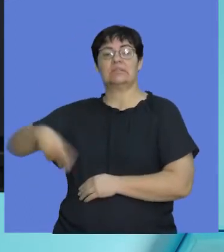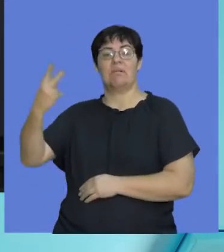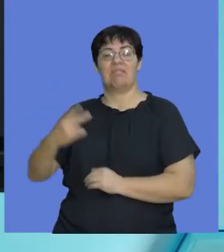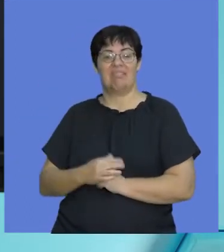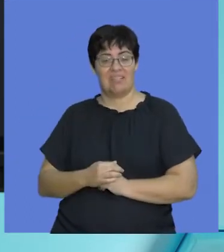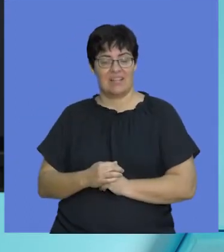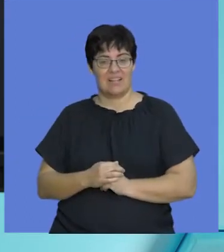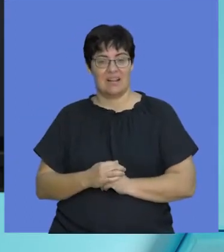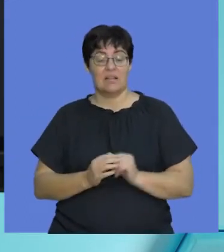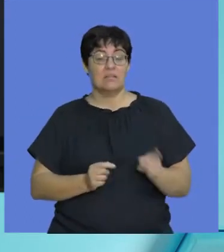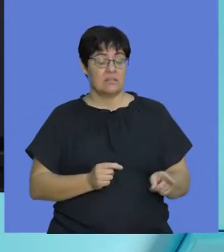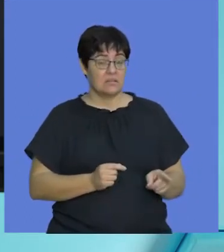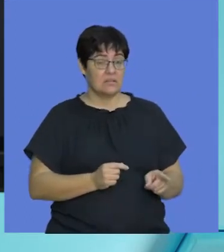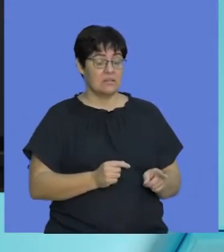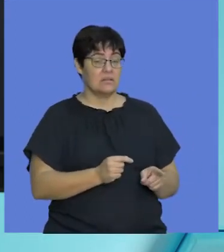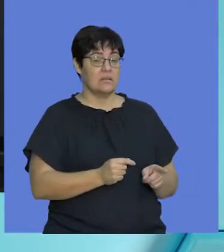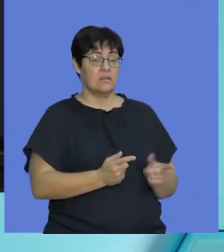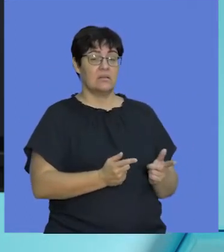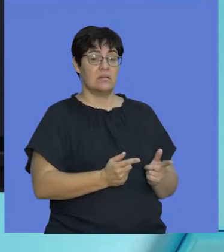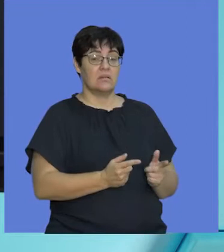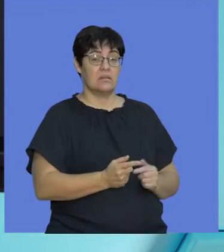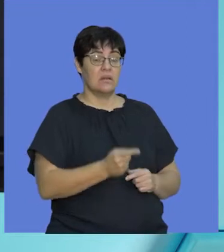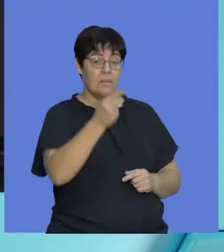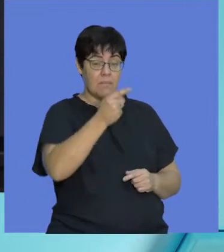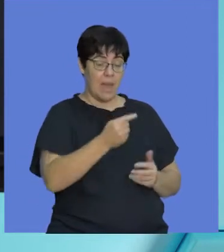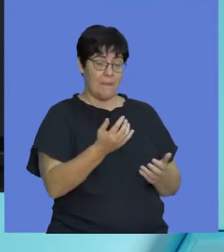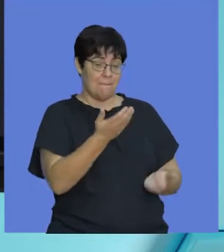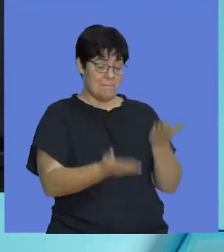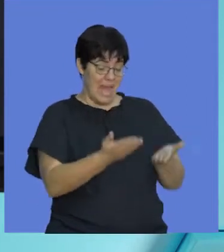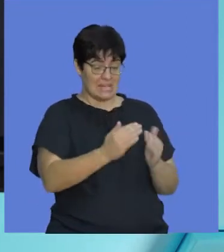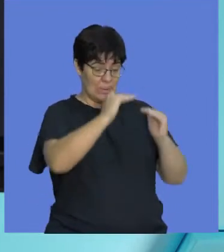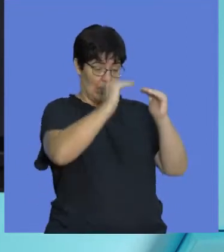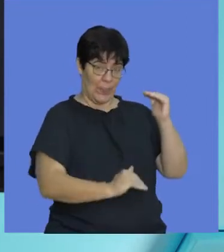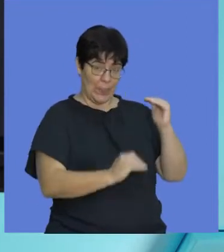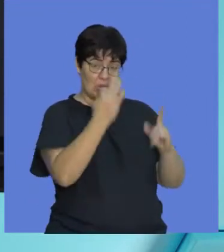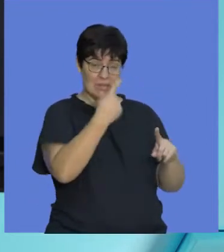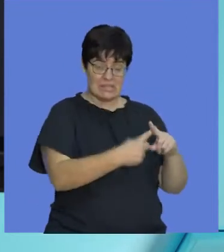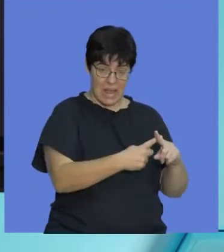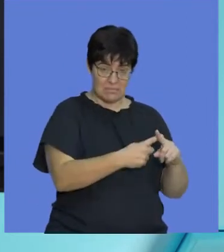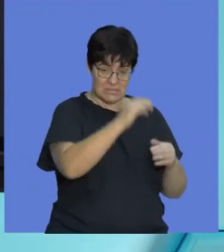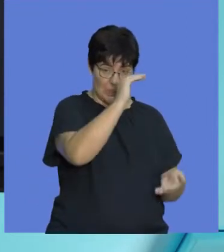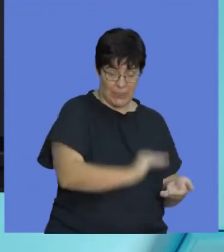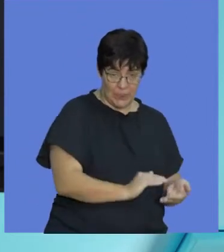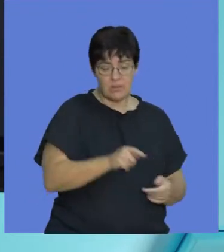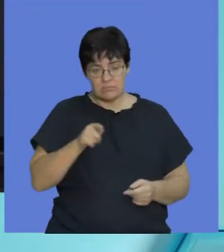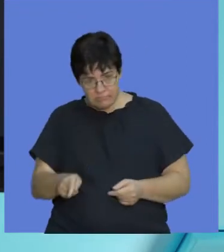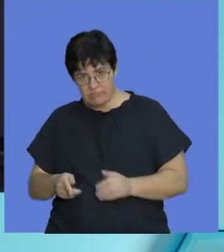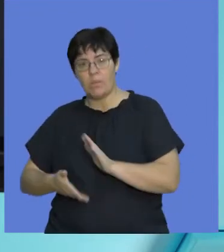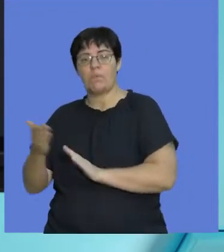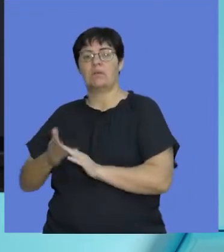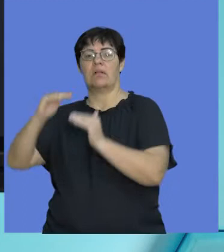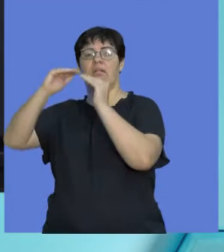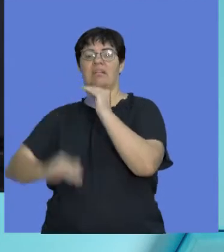momentum doubles. If mass becomes 3 times smaller, momentum becomes 3 times